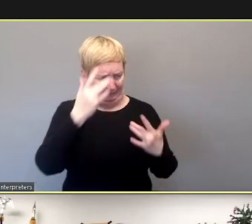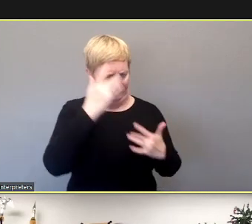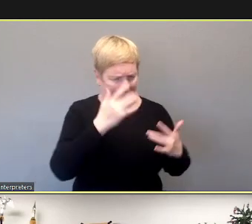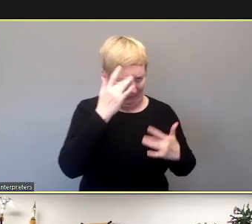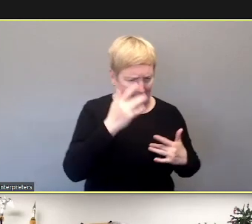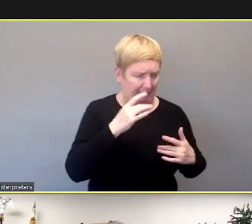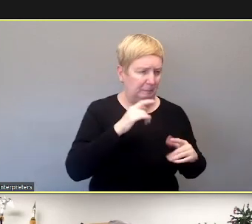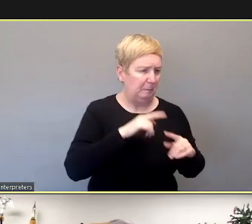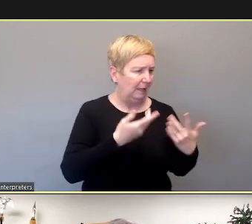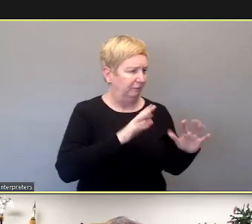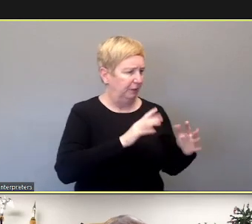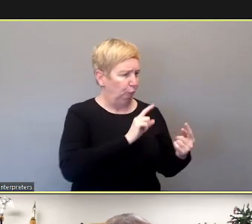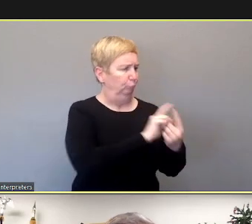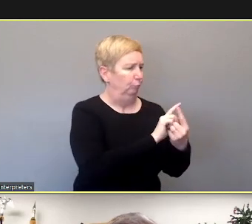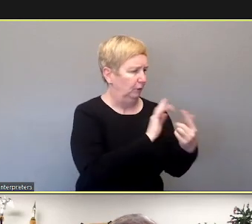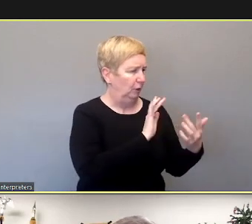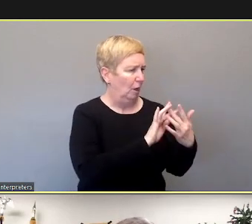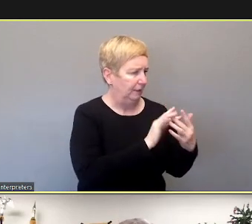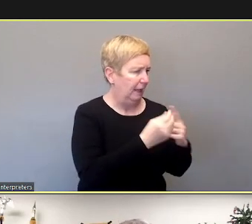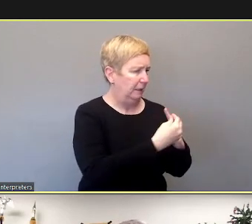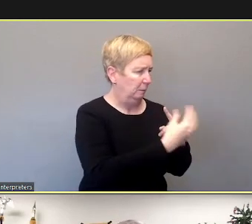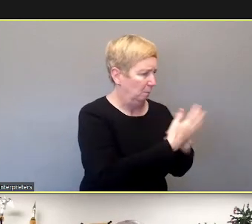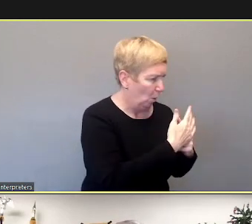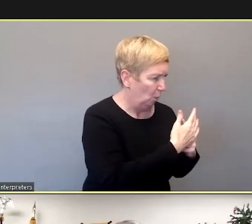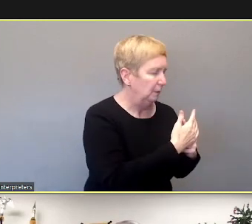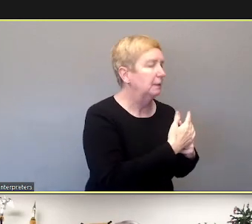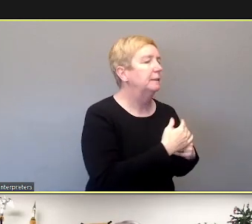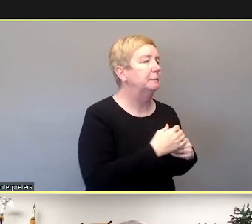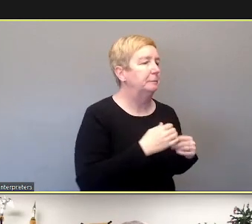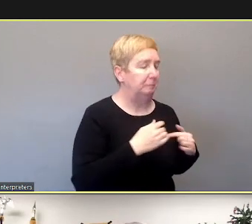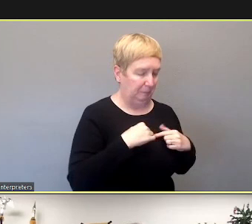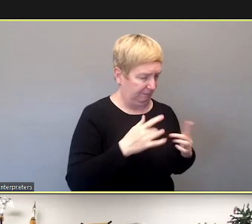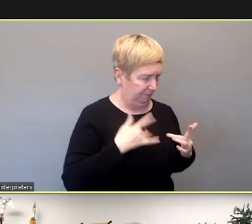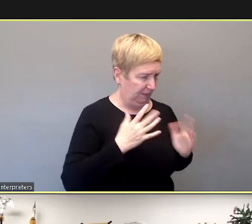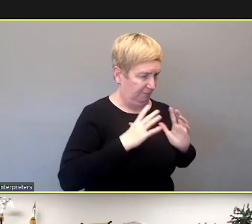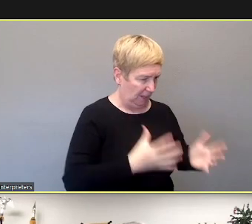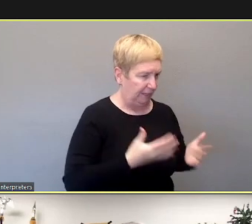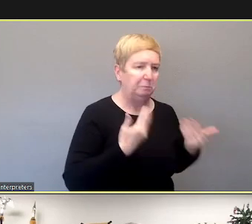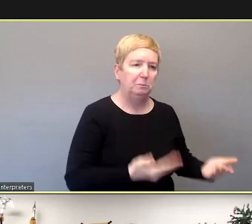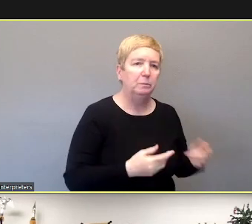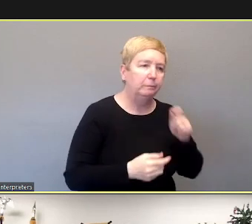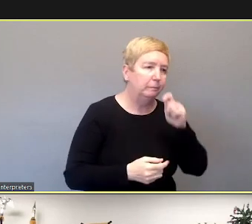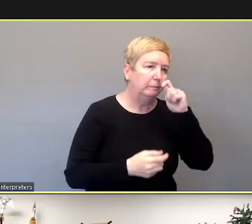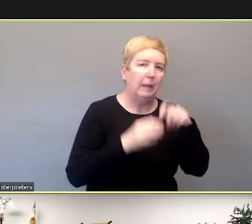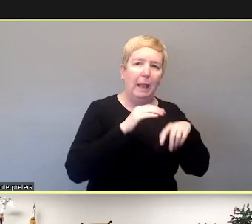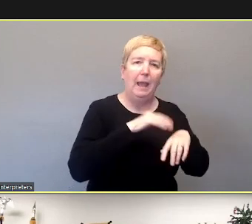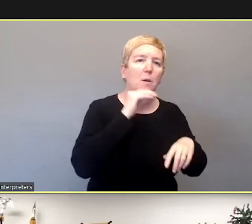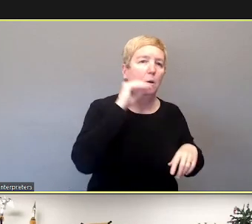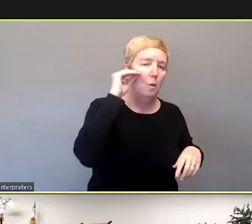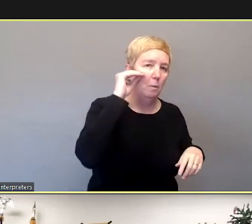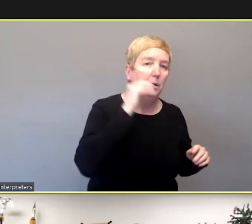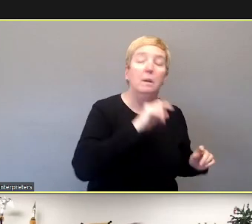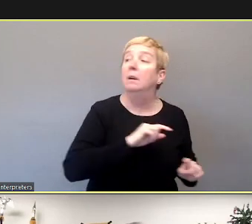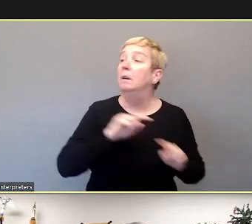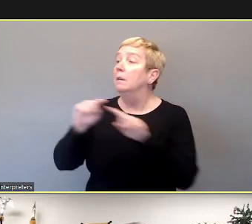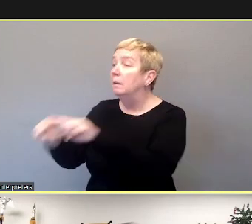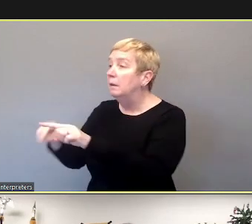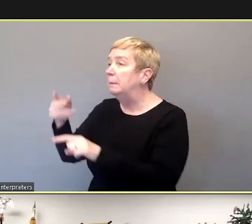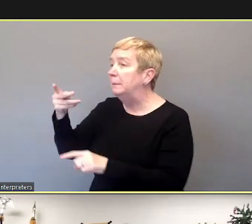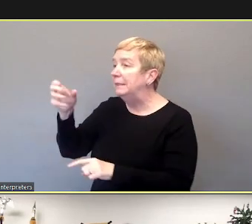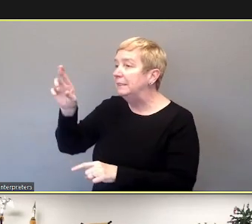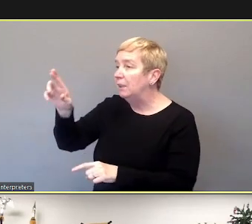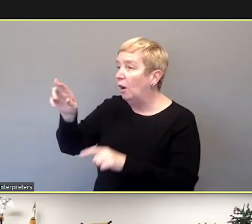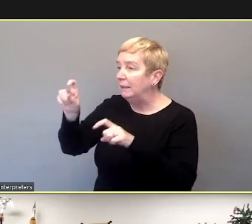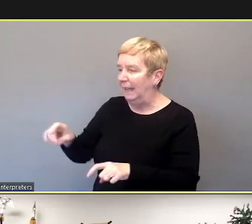work, find a PCR test if you do have symptoms. And although a home test can work too, if you decide I'm having